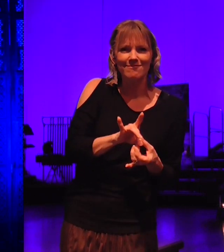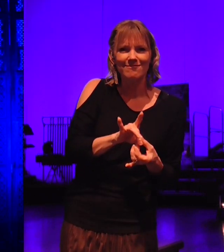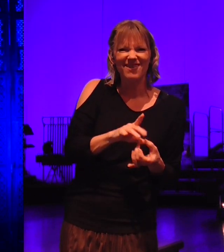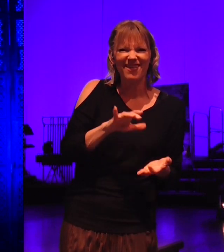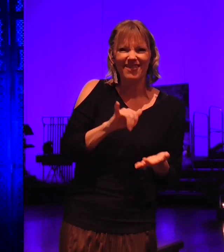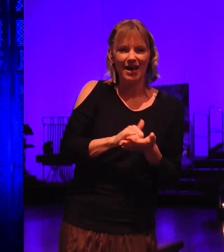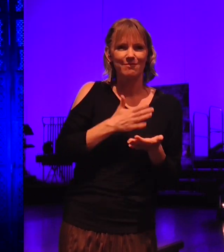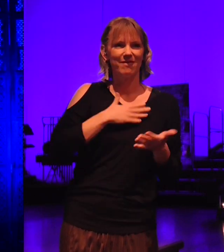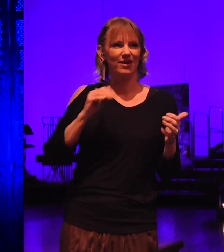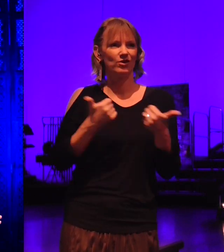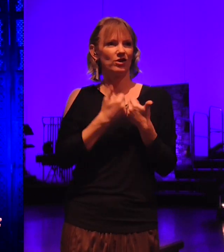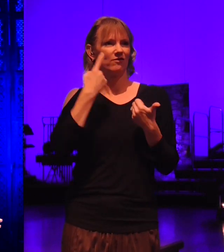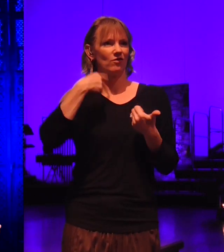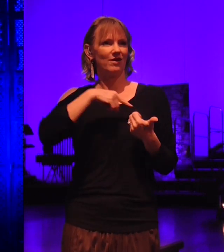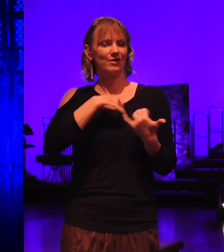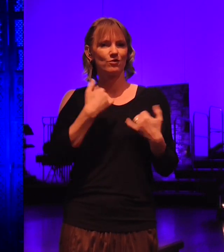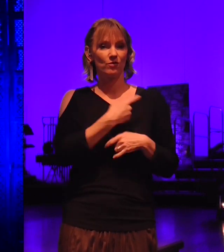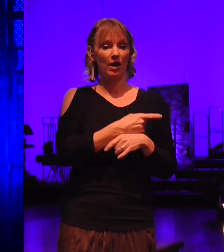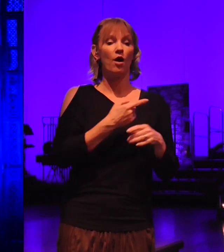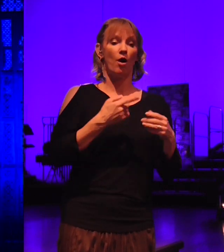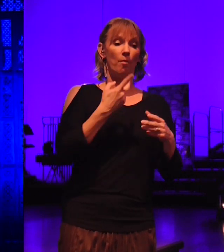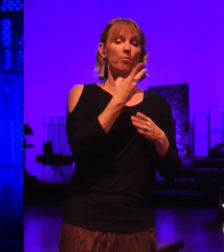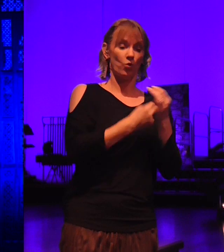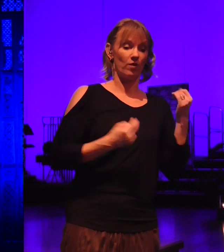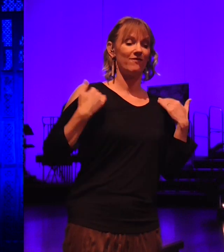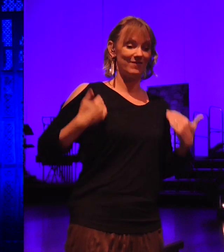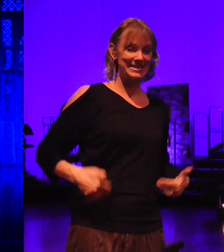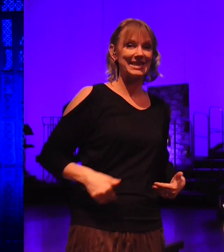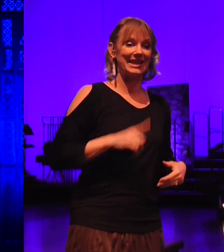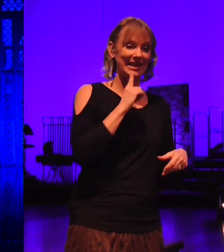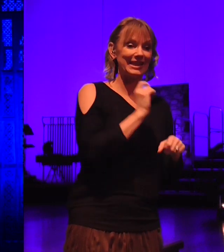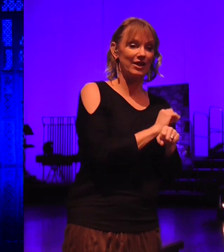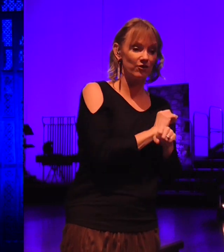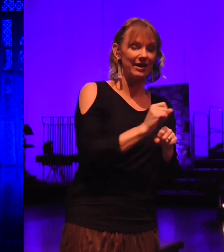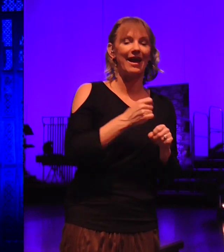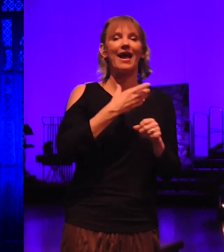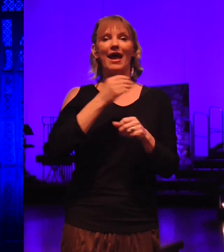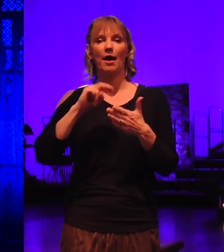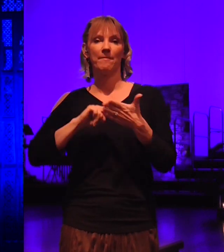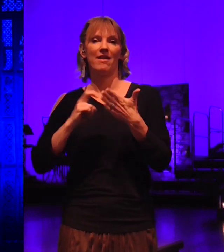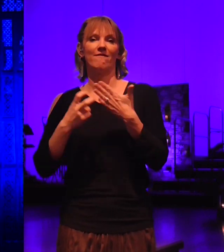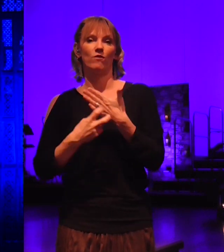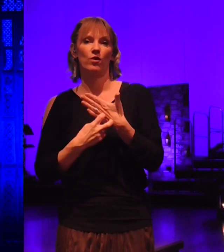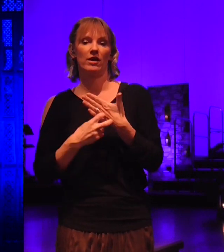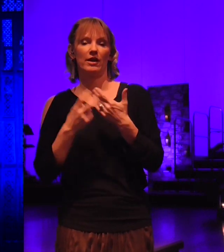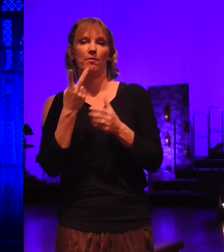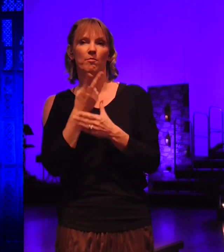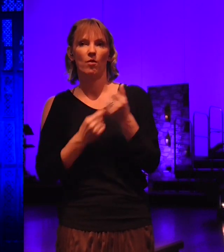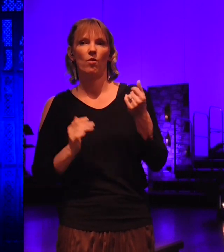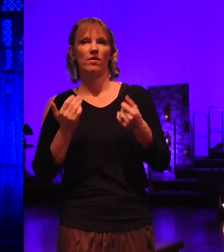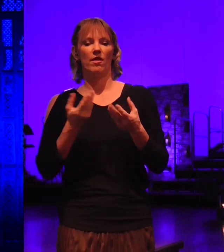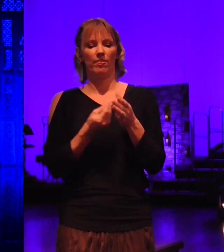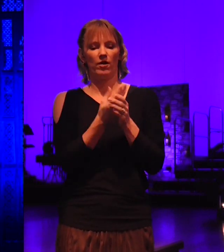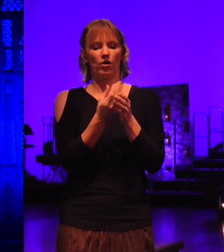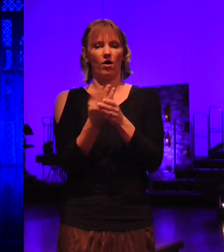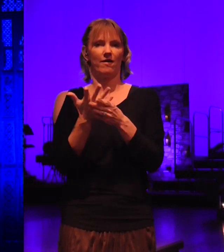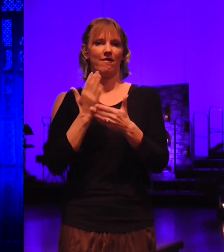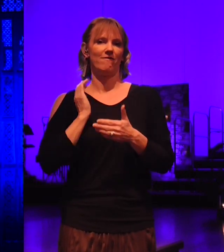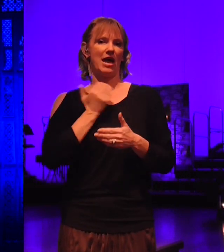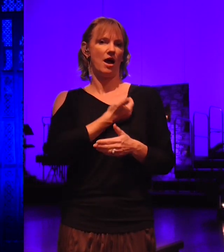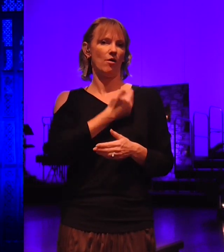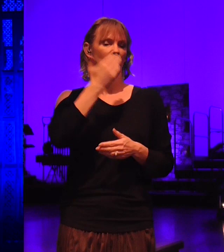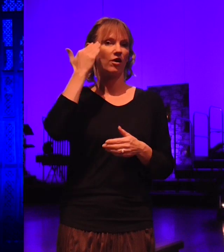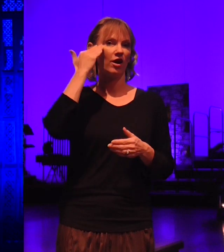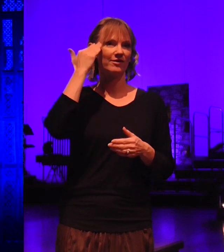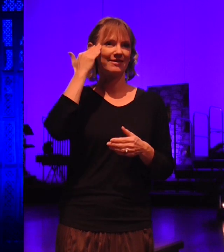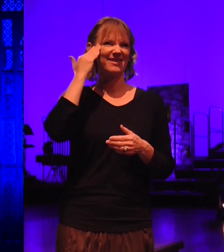today, both physically, literally, and metaphorically, in the garden of our own consciousness. Get